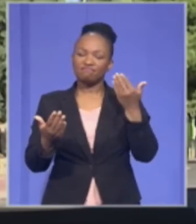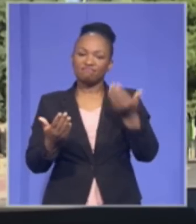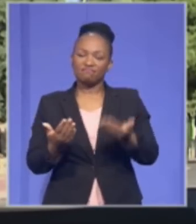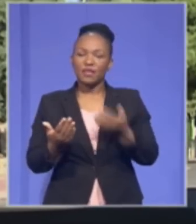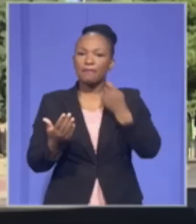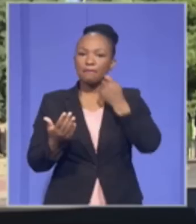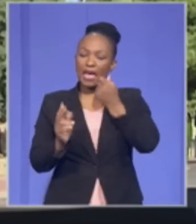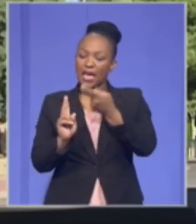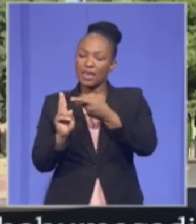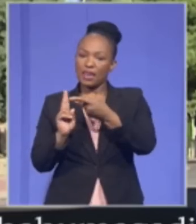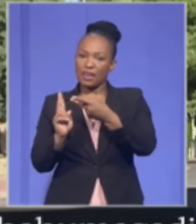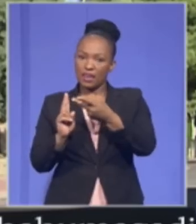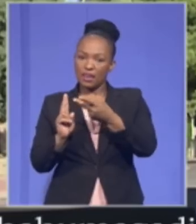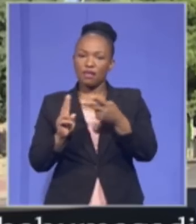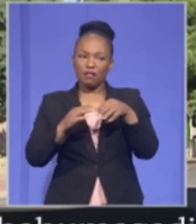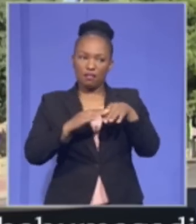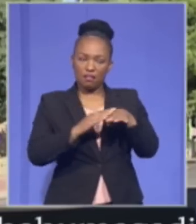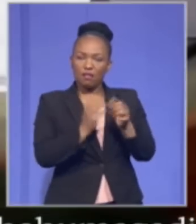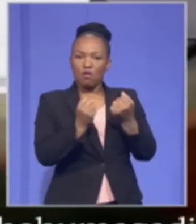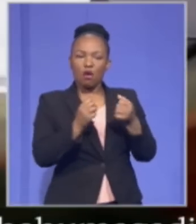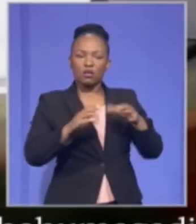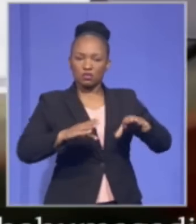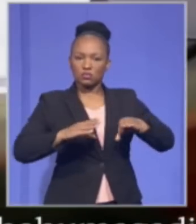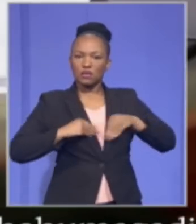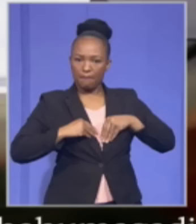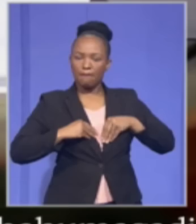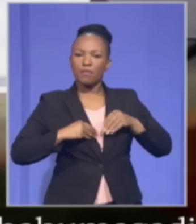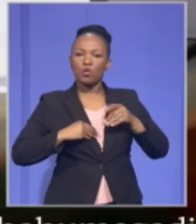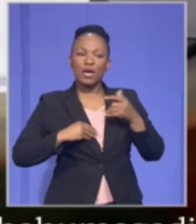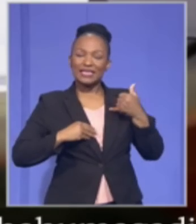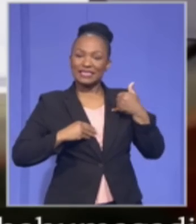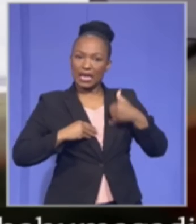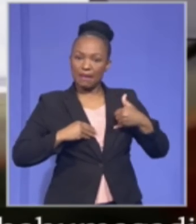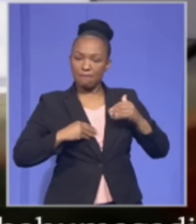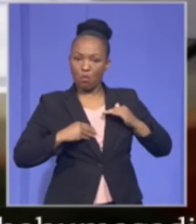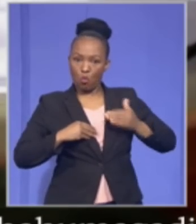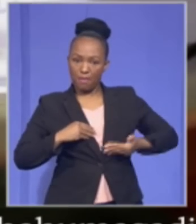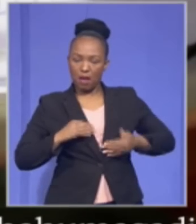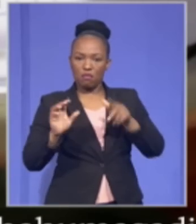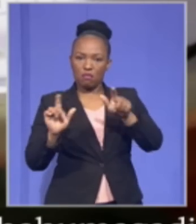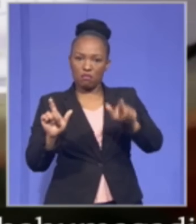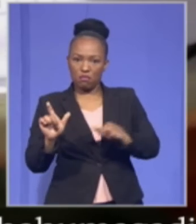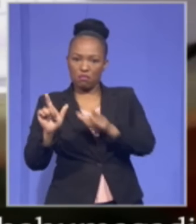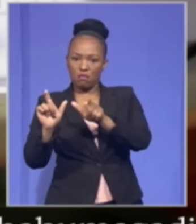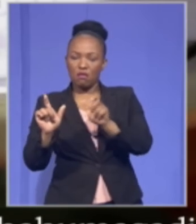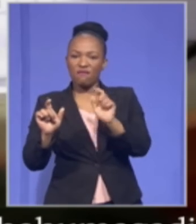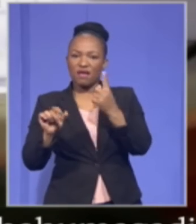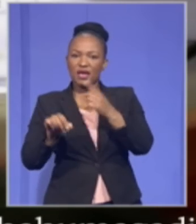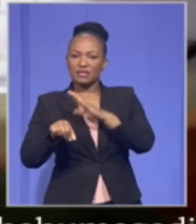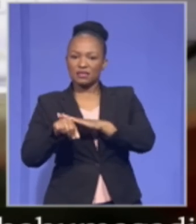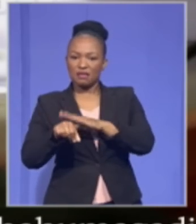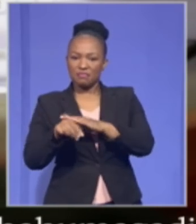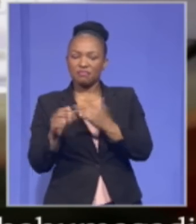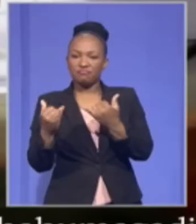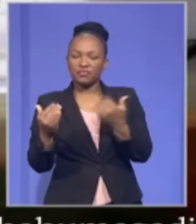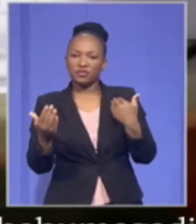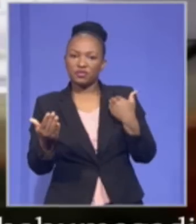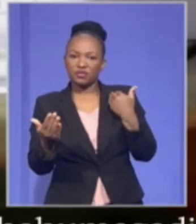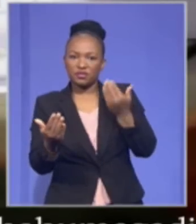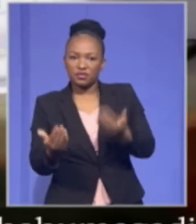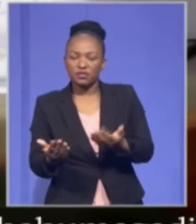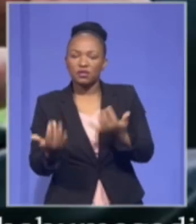ba hwetša tshwanelo ya go tšea le go šomiša difane tša bahumagadi ba bona. Balekani bao ebile go ba mathomo bao ba dirilego dikgopelo ba nyalane